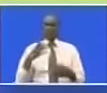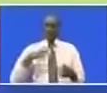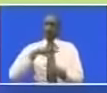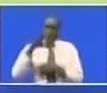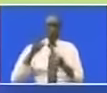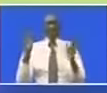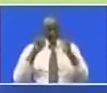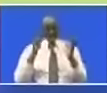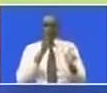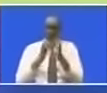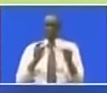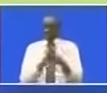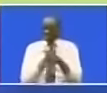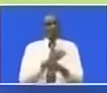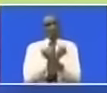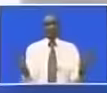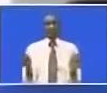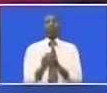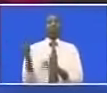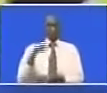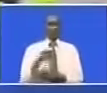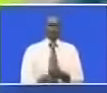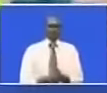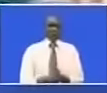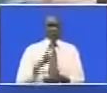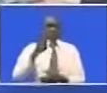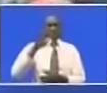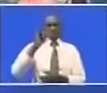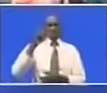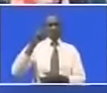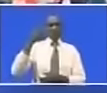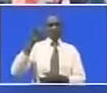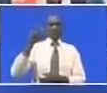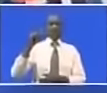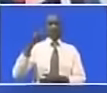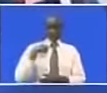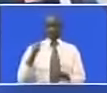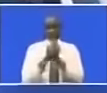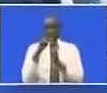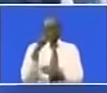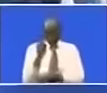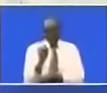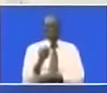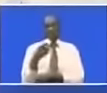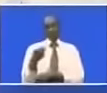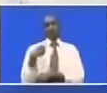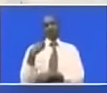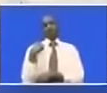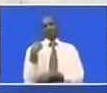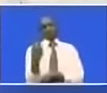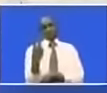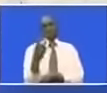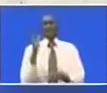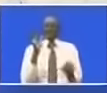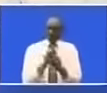alikuwa ameprepare kukuja hapa. Yeah. Wilfred Kimitei won the 10-kilometer race, while Kenneth Koech was second. For majority